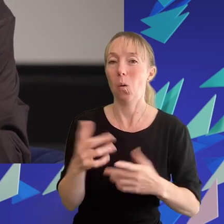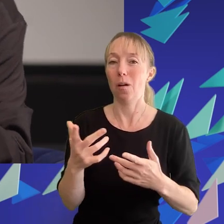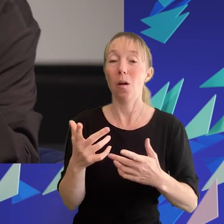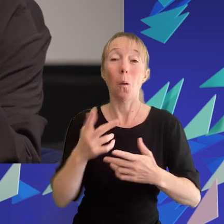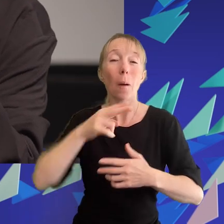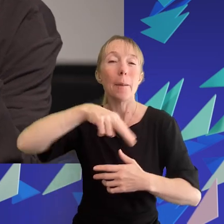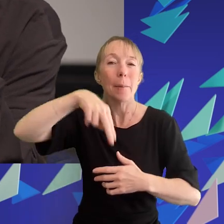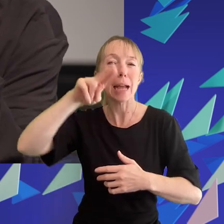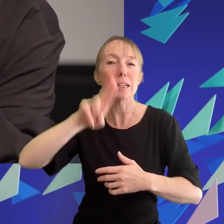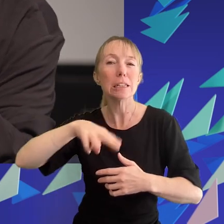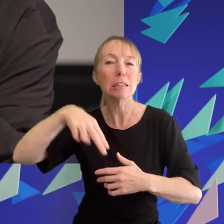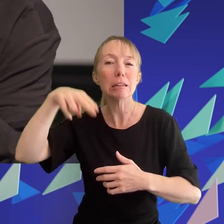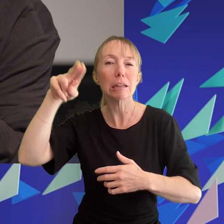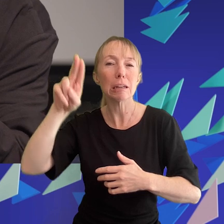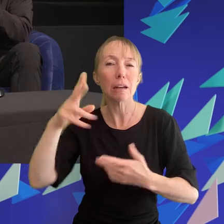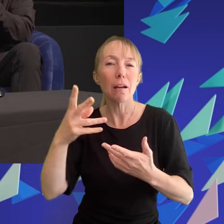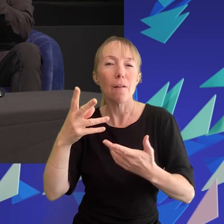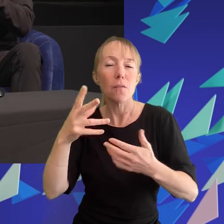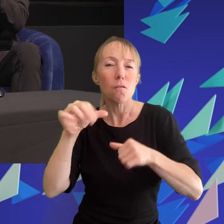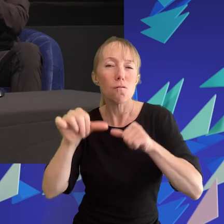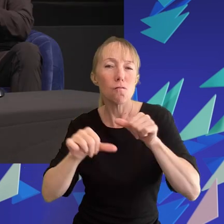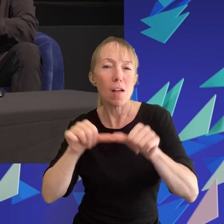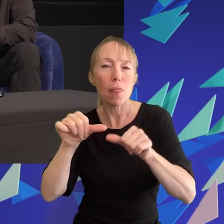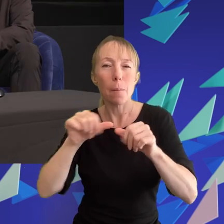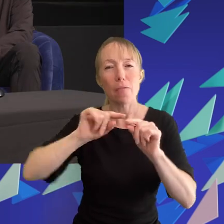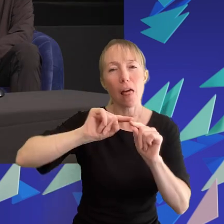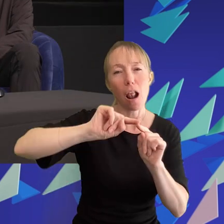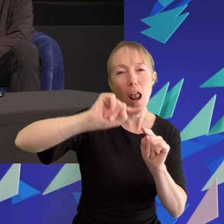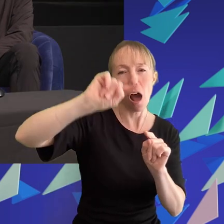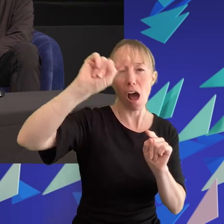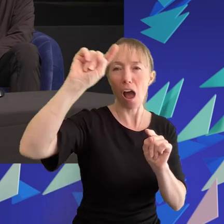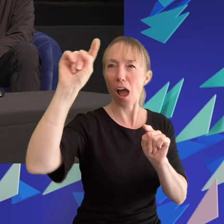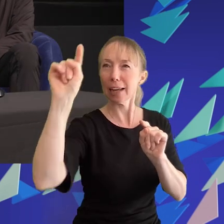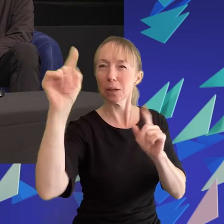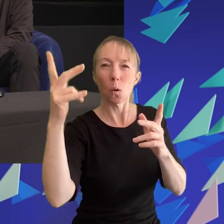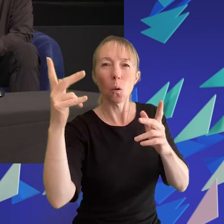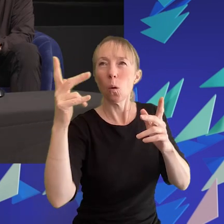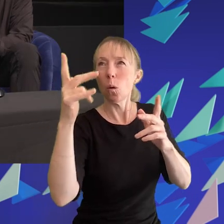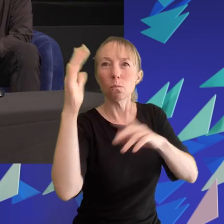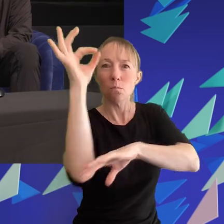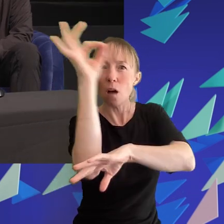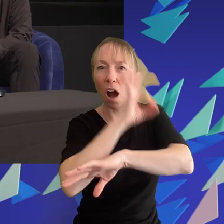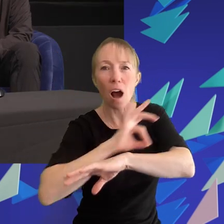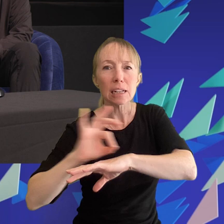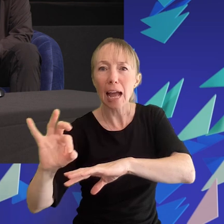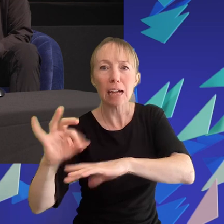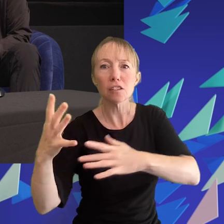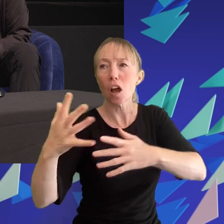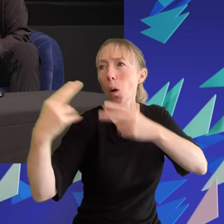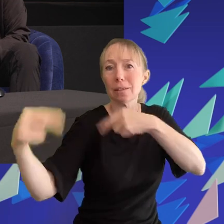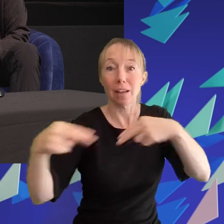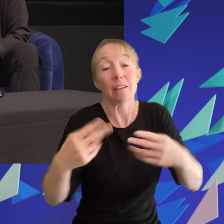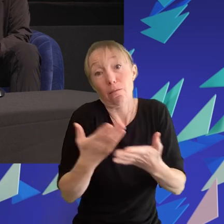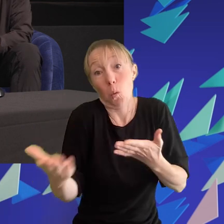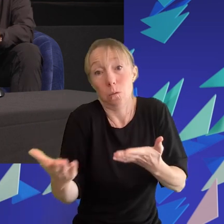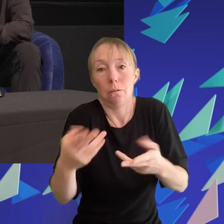painting, the rhythm of some kind of lines, there's some, or in architecture, or in dancing,